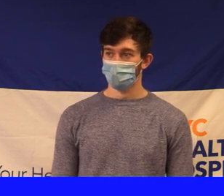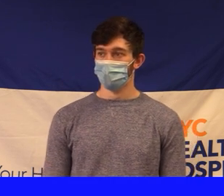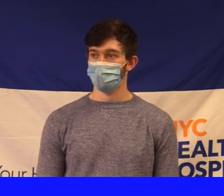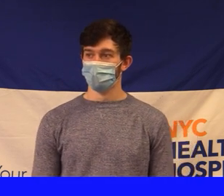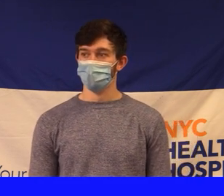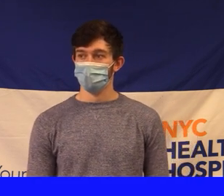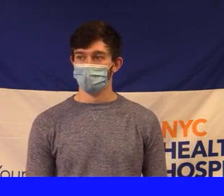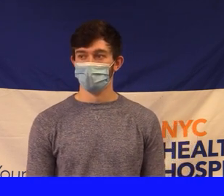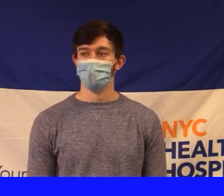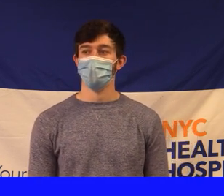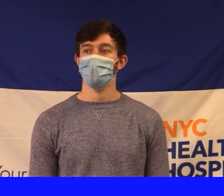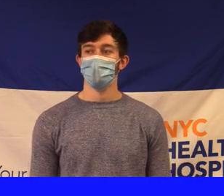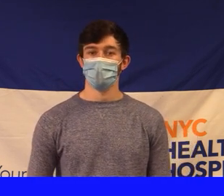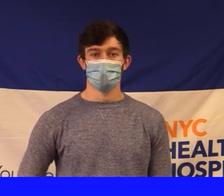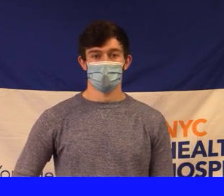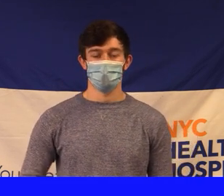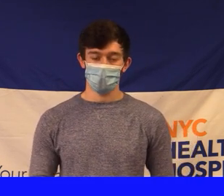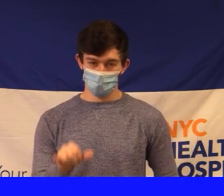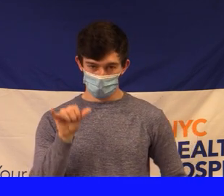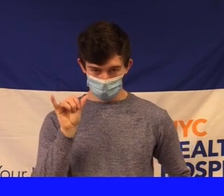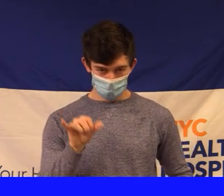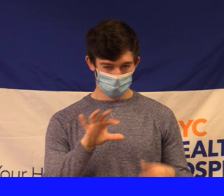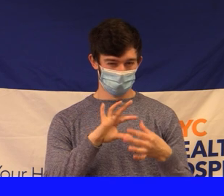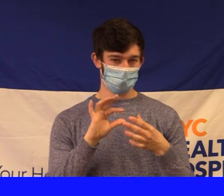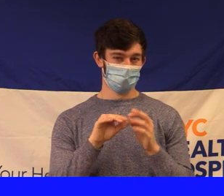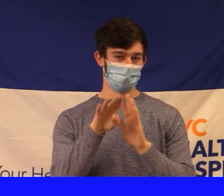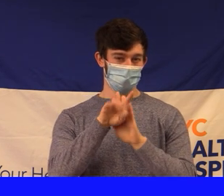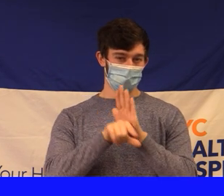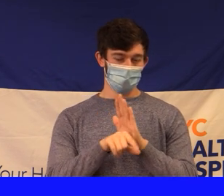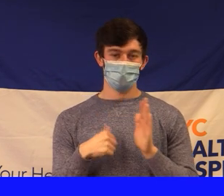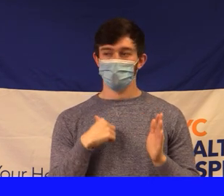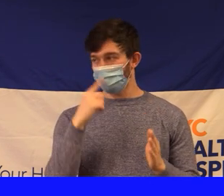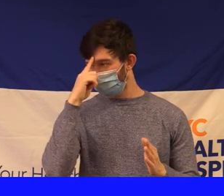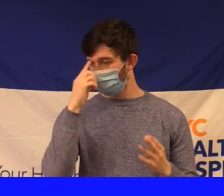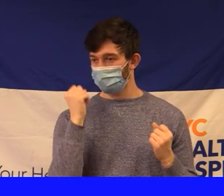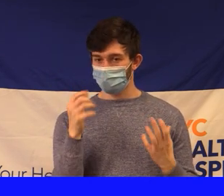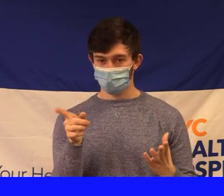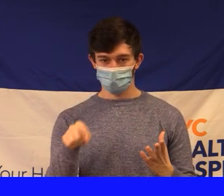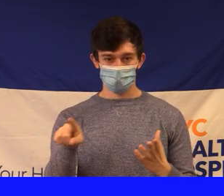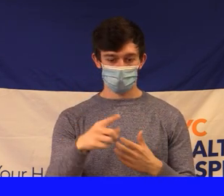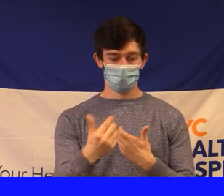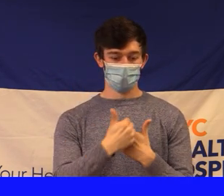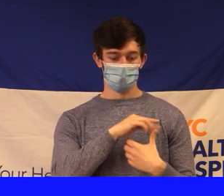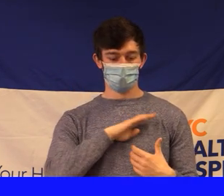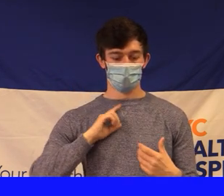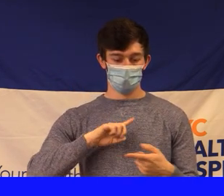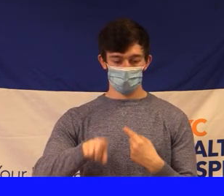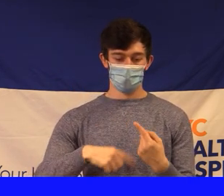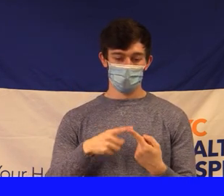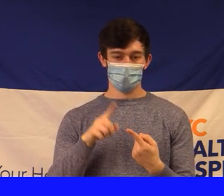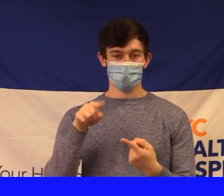Okay. So with that, just by way of background, I think several board members joined the board right as this contract was initially